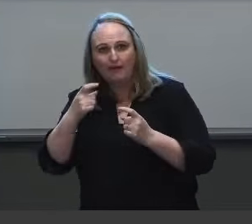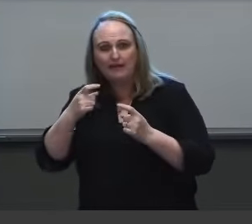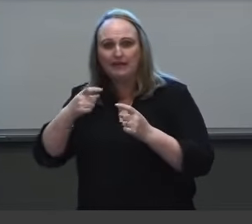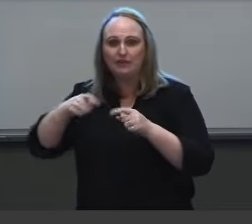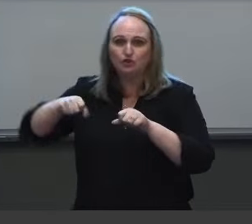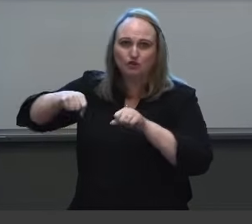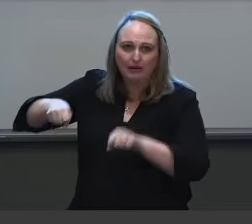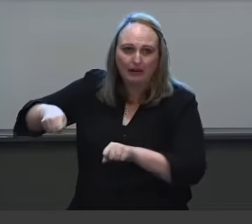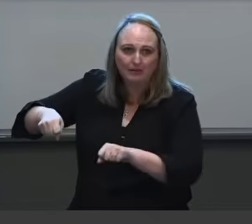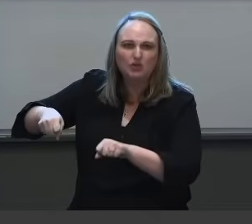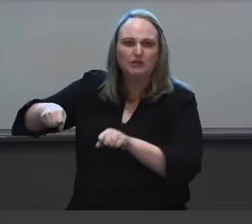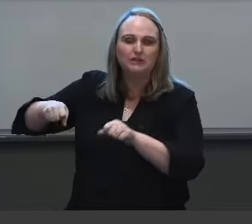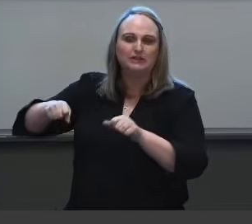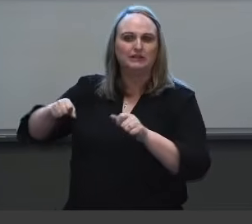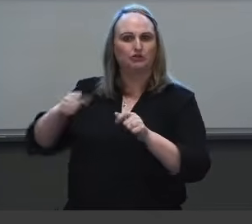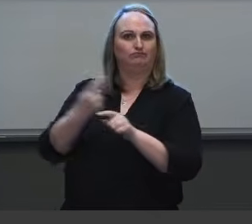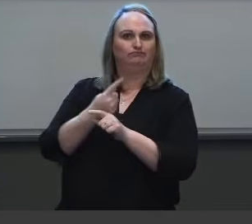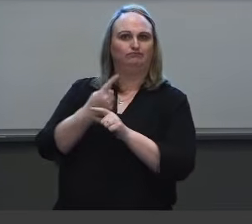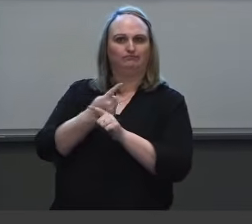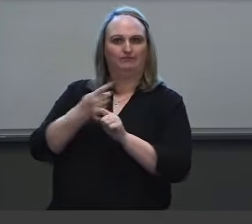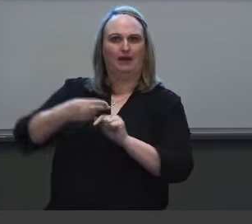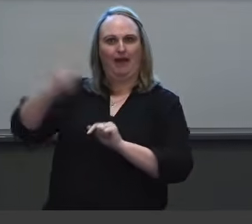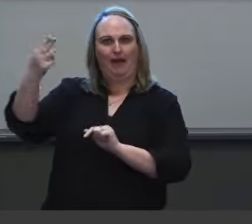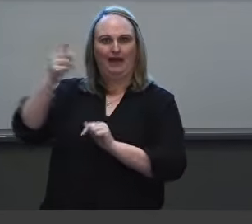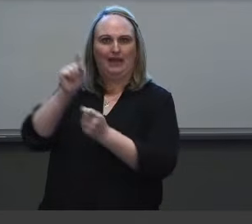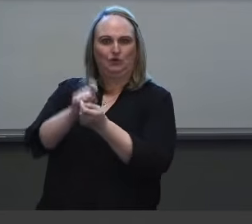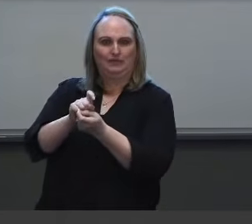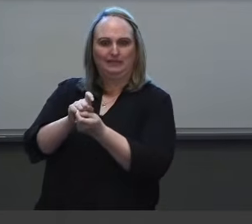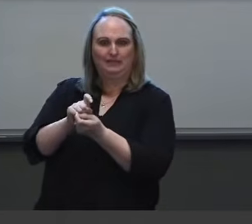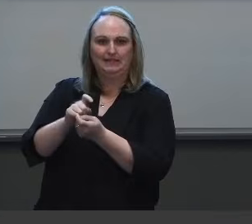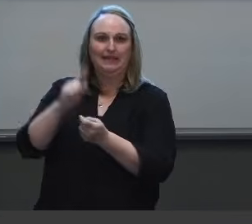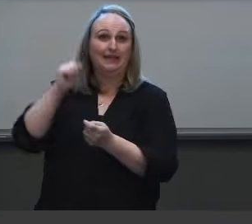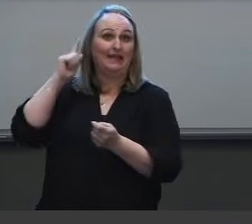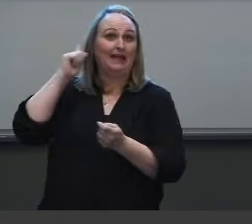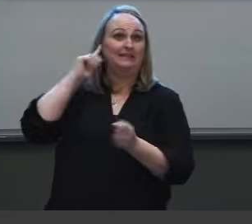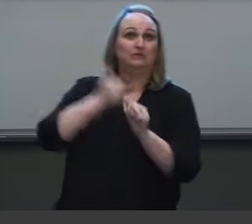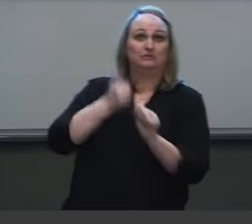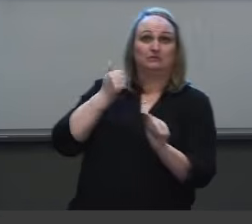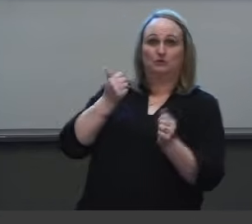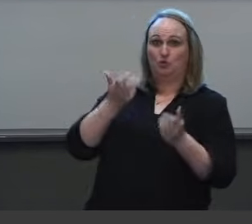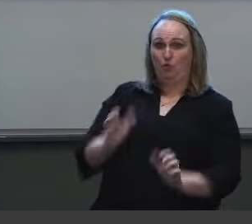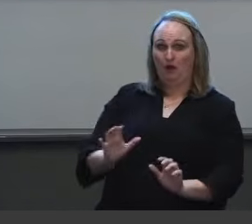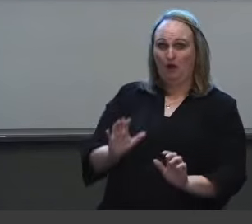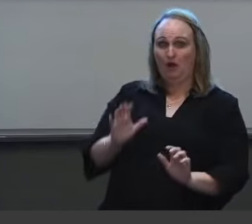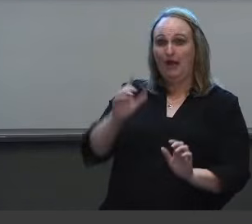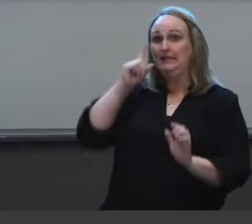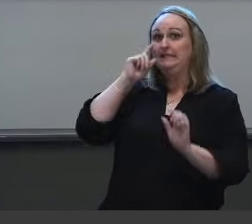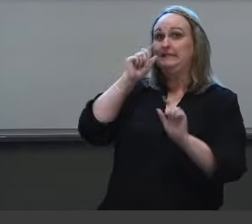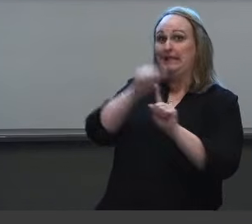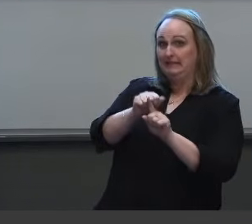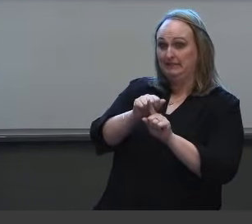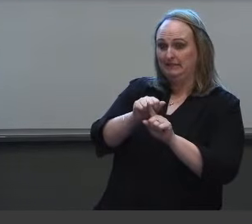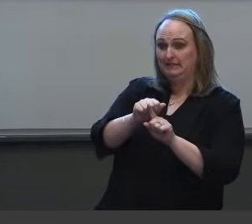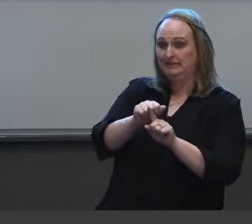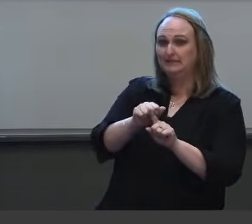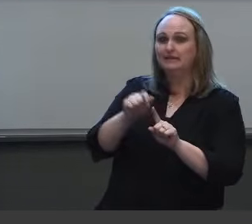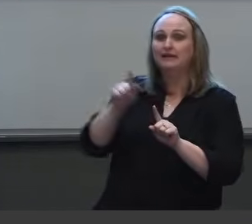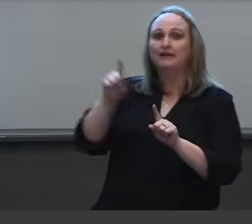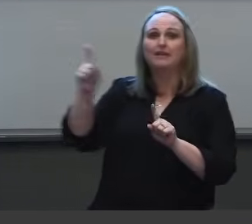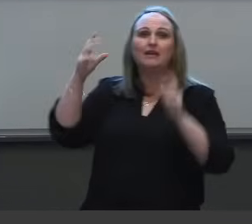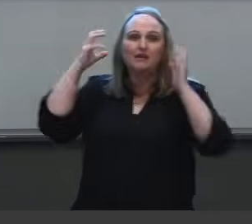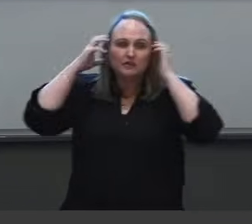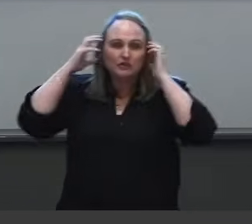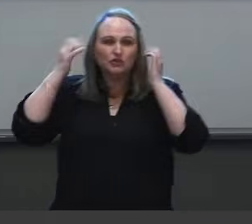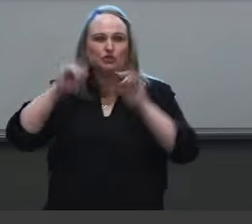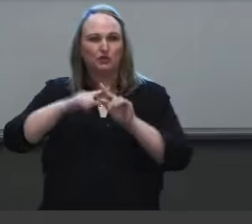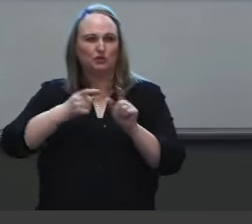accuracy. When the aversive sound is detected, the management part starts, and the